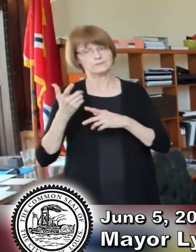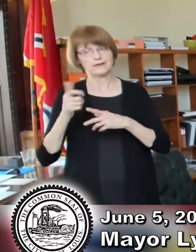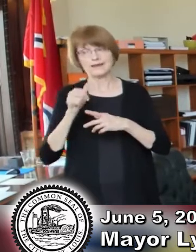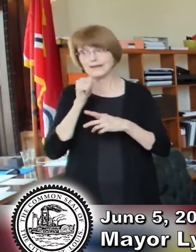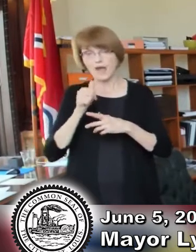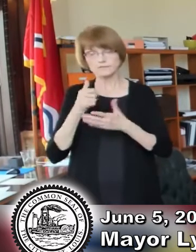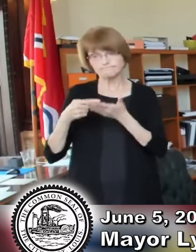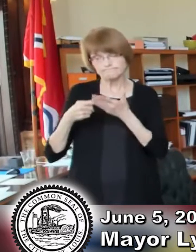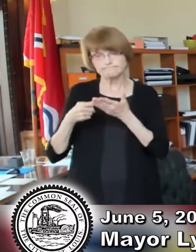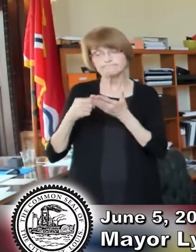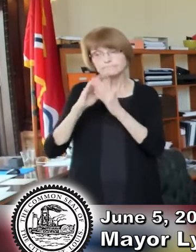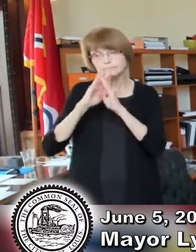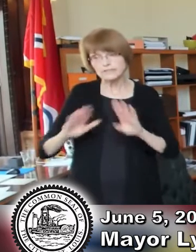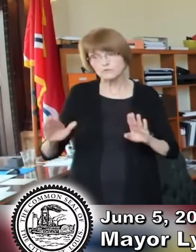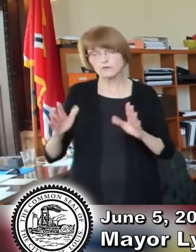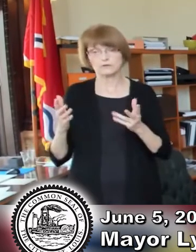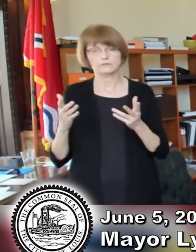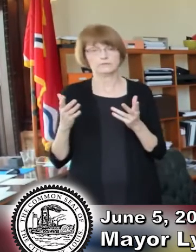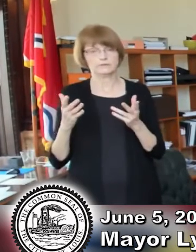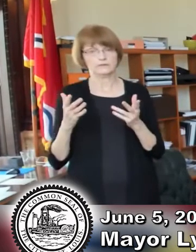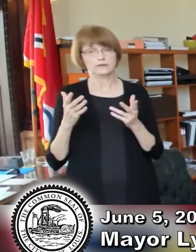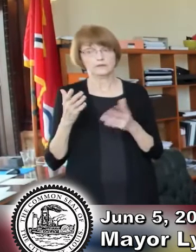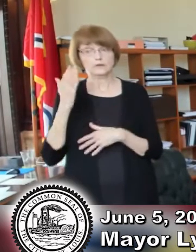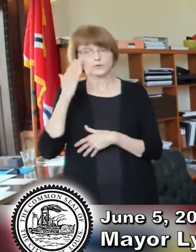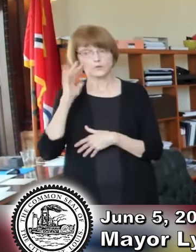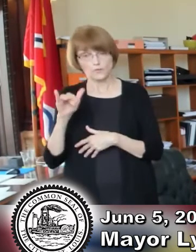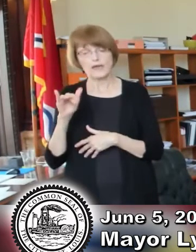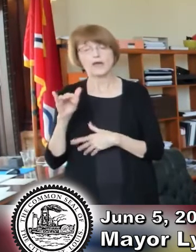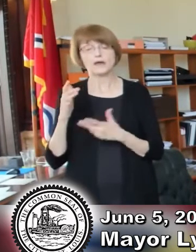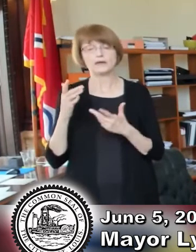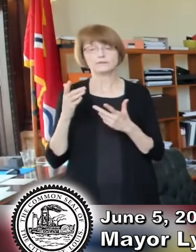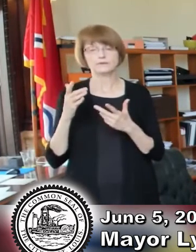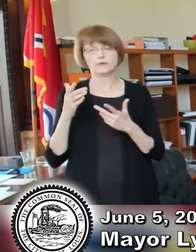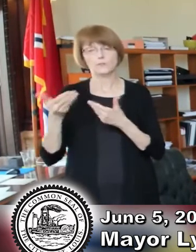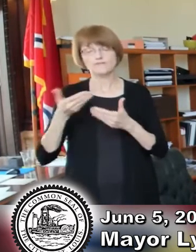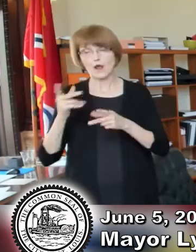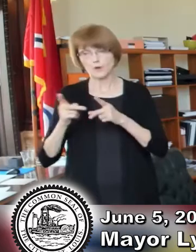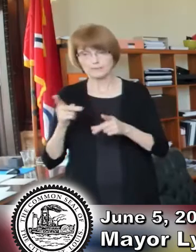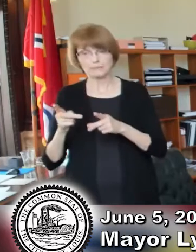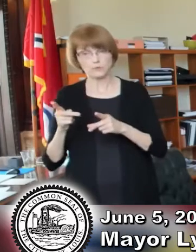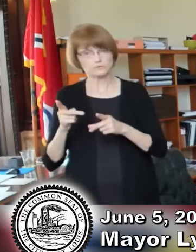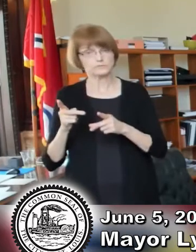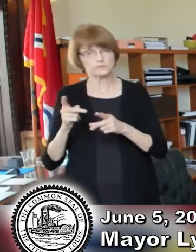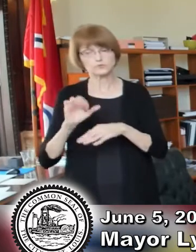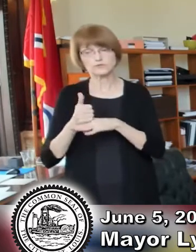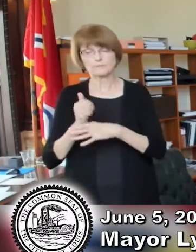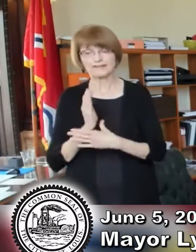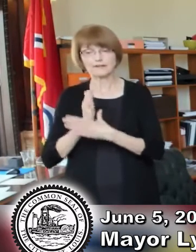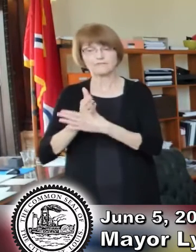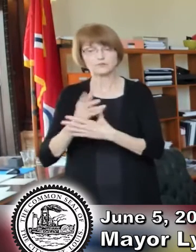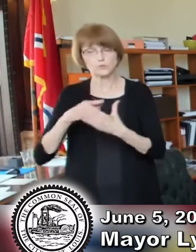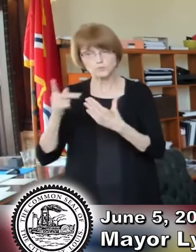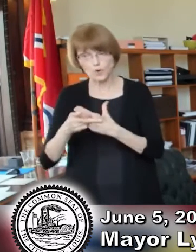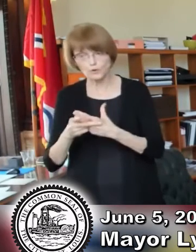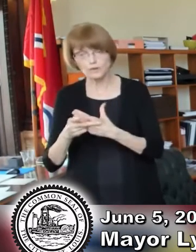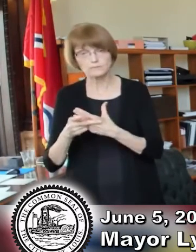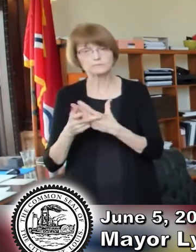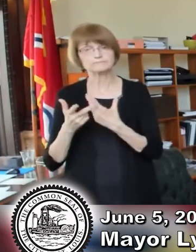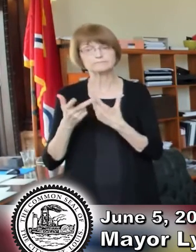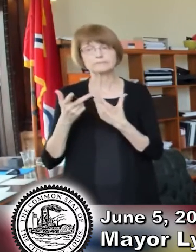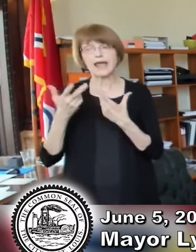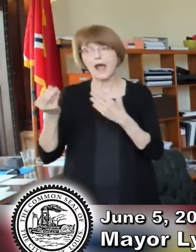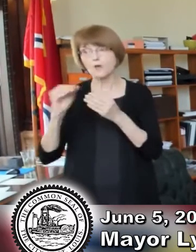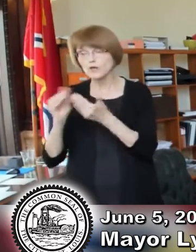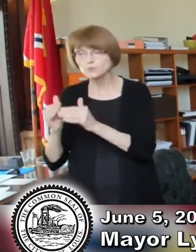Cure Violence. Folks have been hired for the first neighborhood for Cure Violence, which is an intervention program to try to intervene